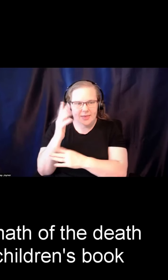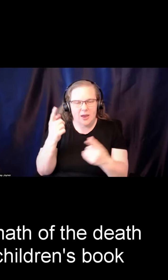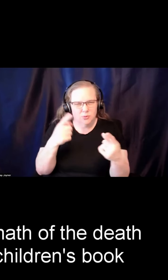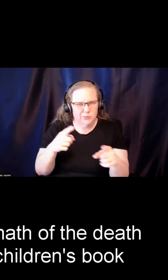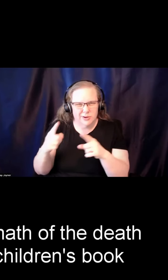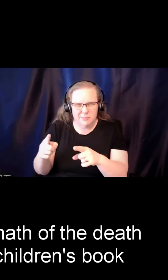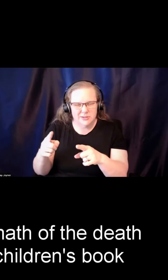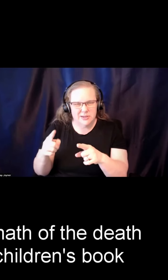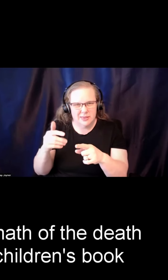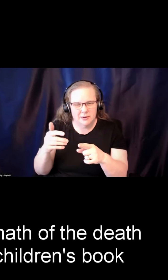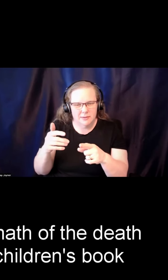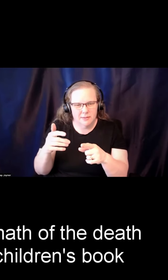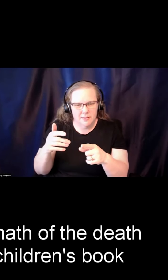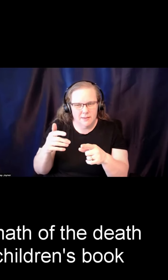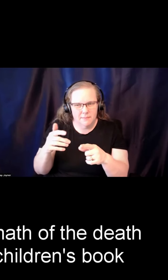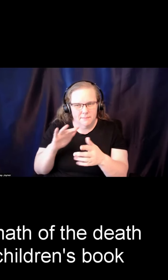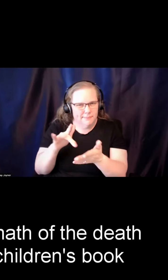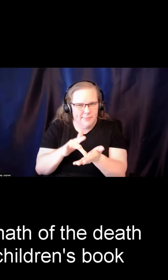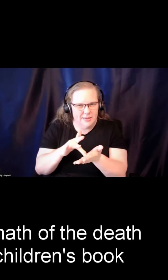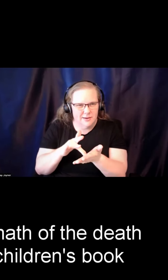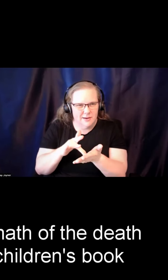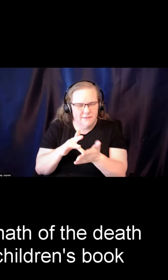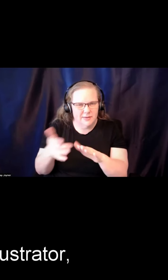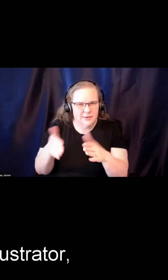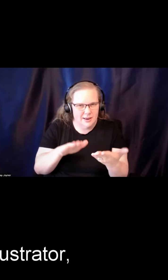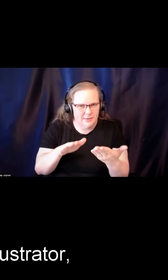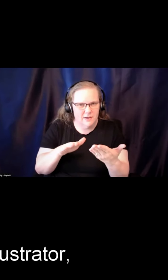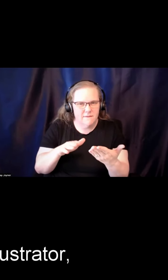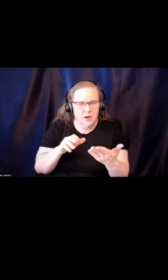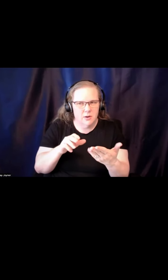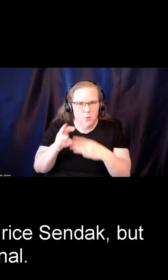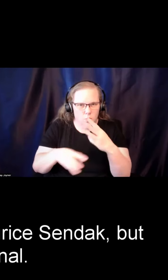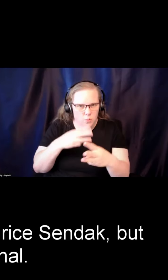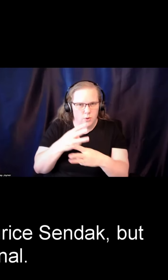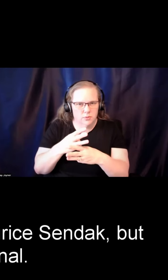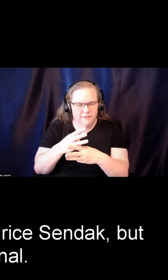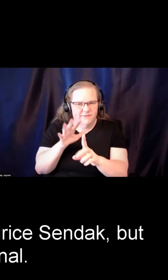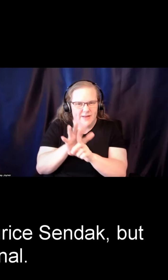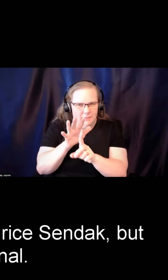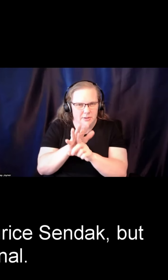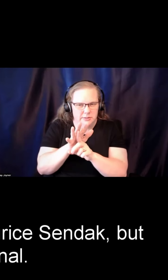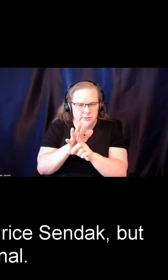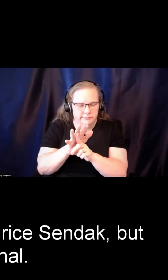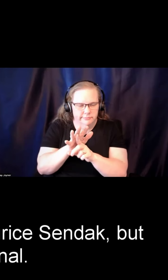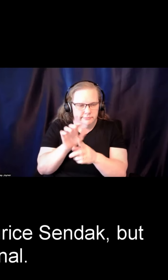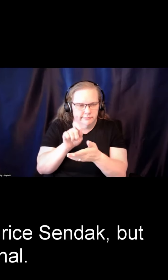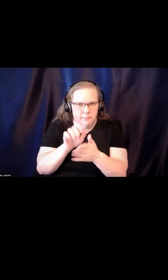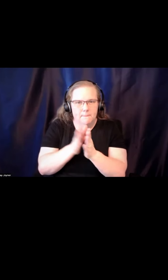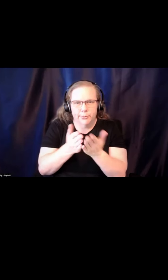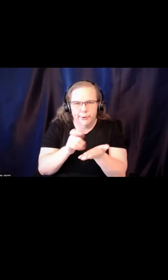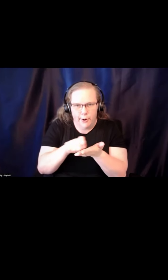a world famous children's book author and illustrator, kind of based on Maurice Sendak, but